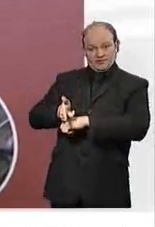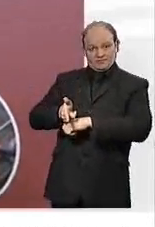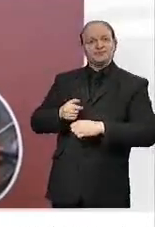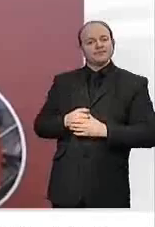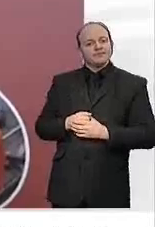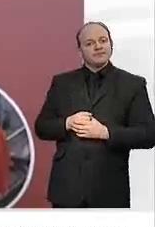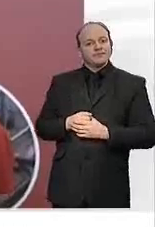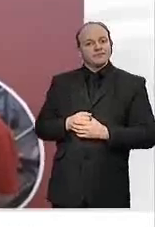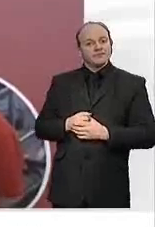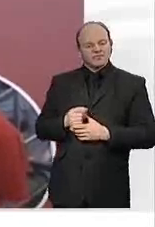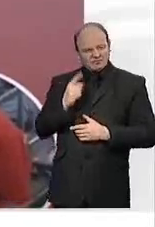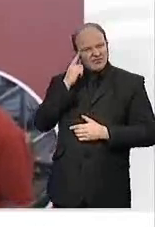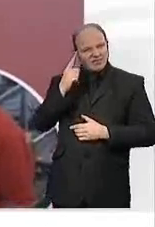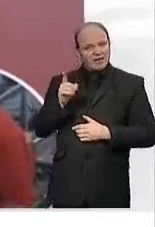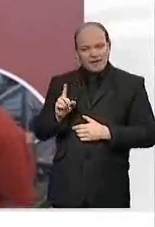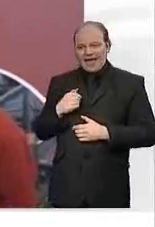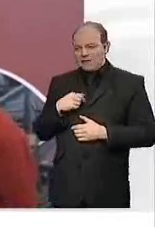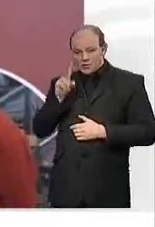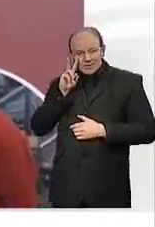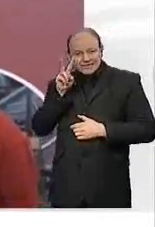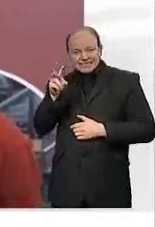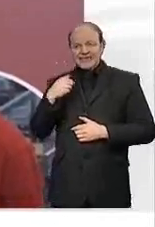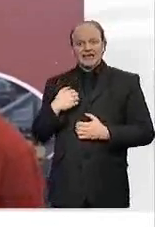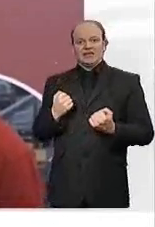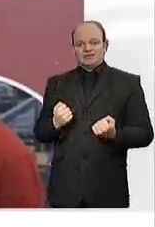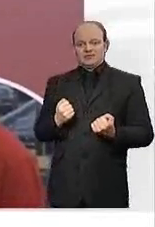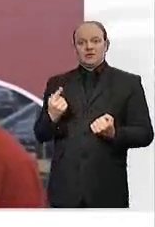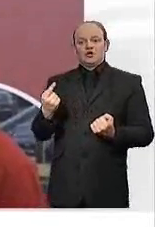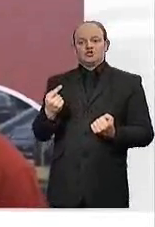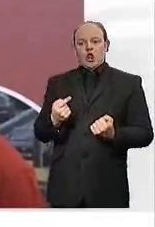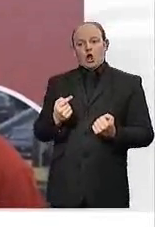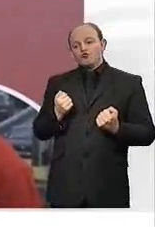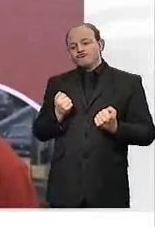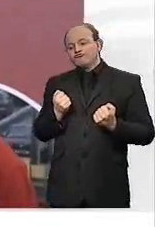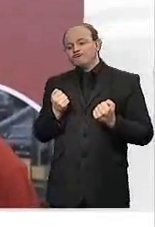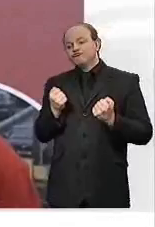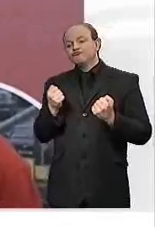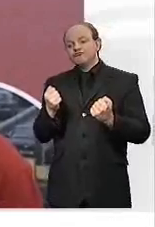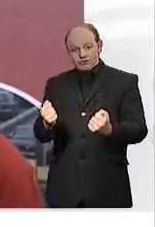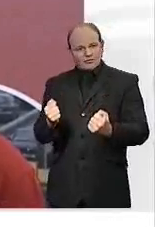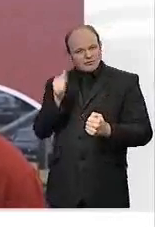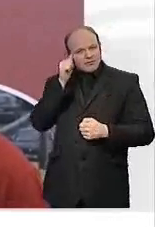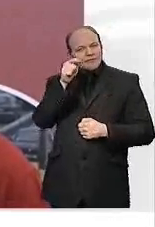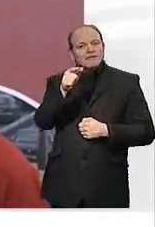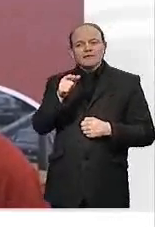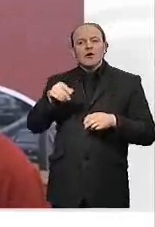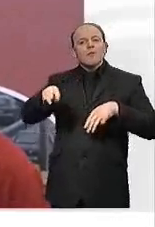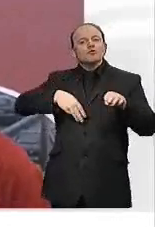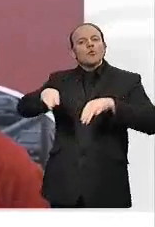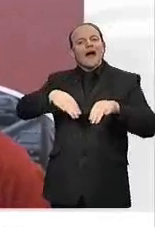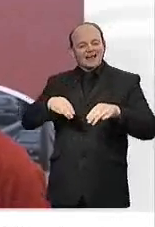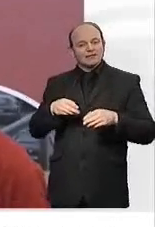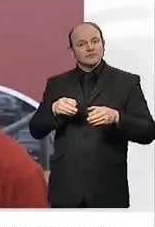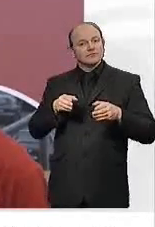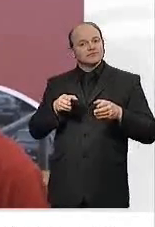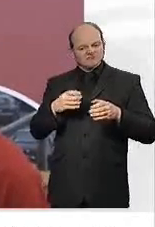just at one location, so people don't slow down and then speed up again. If you've driven through one of the motorway roadworks, you'll notice that traffic drives